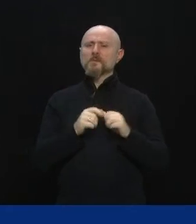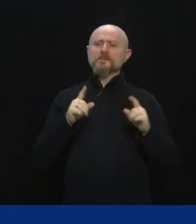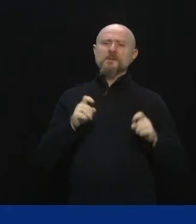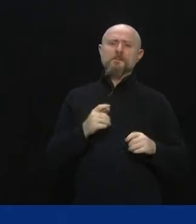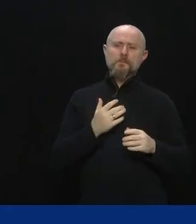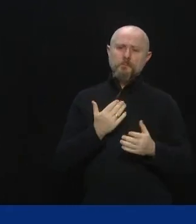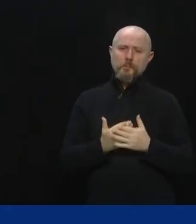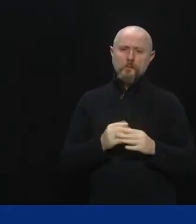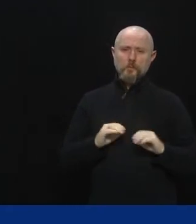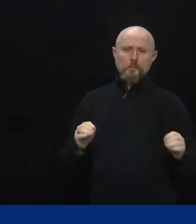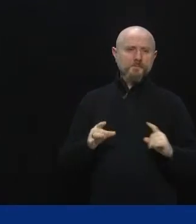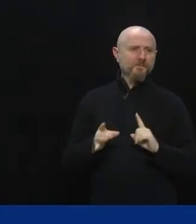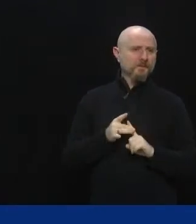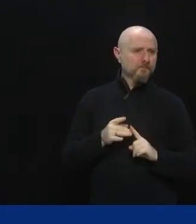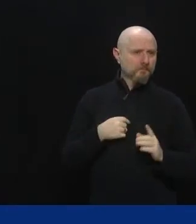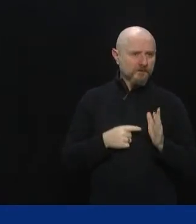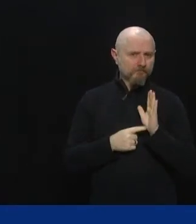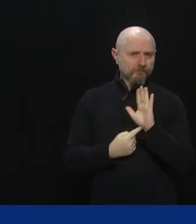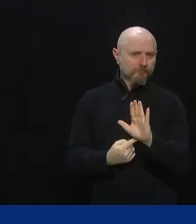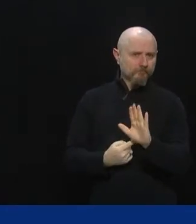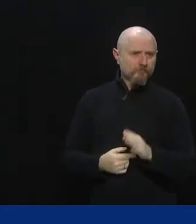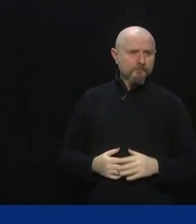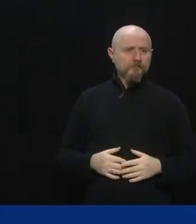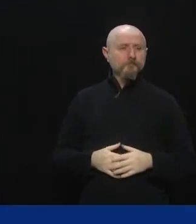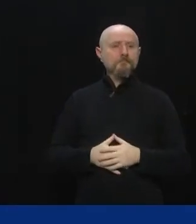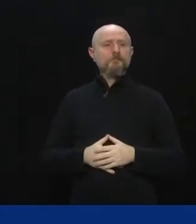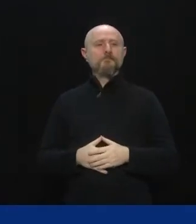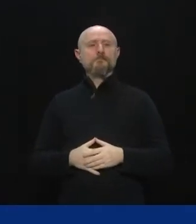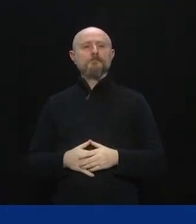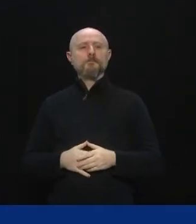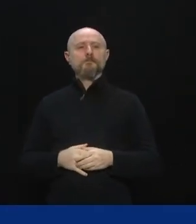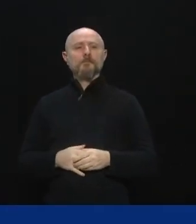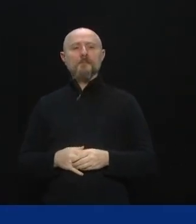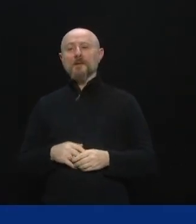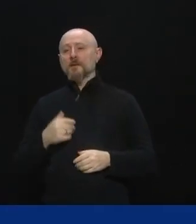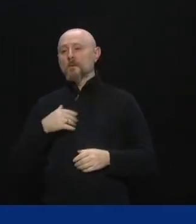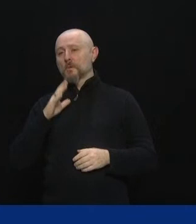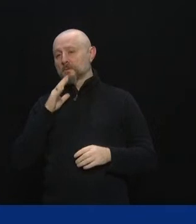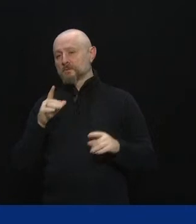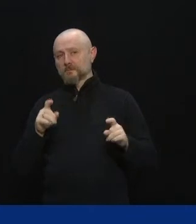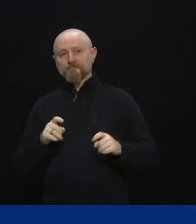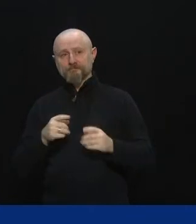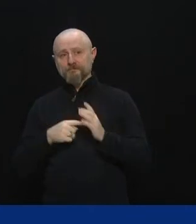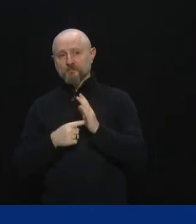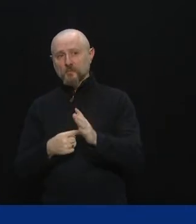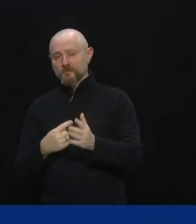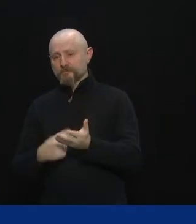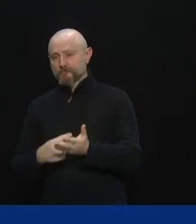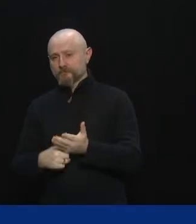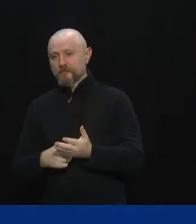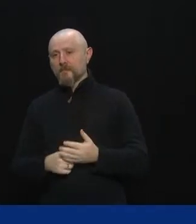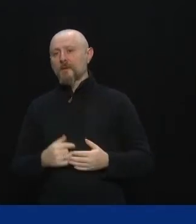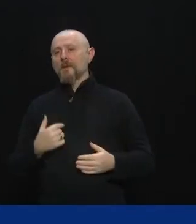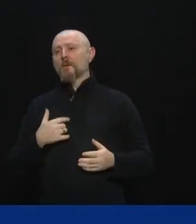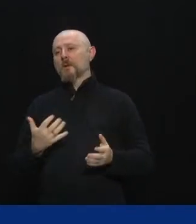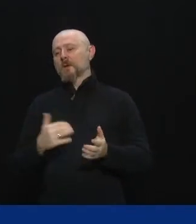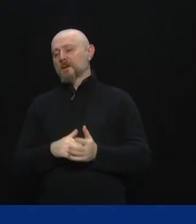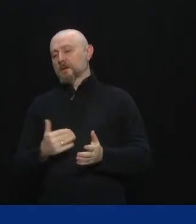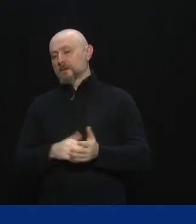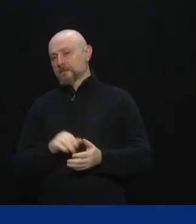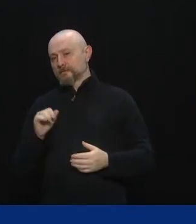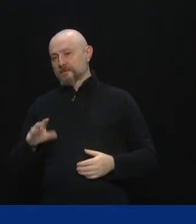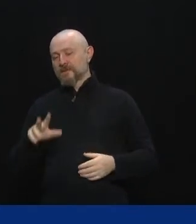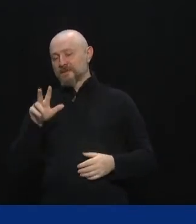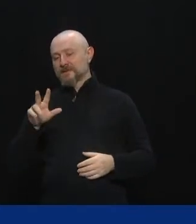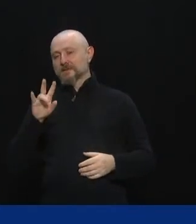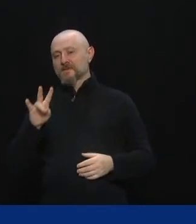facility. Critically important. I mentioned testing. You know how many we have. I keep talking about the 37 million, but that's